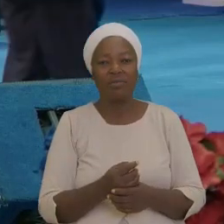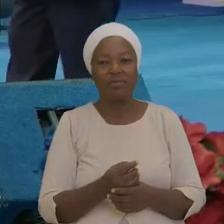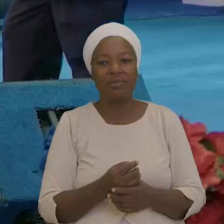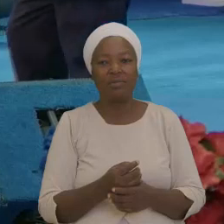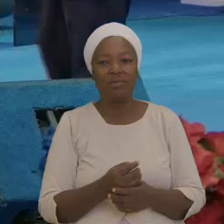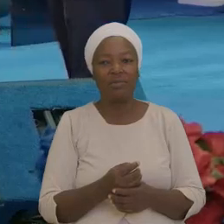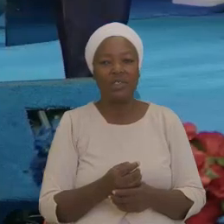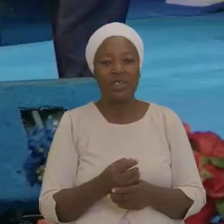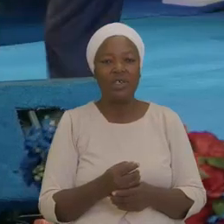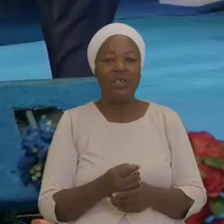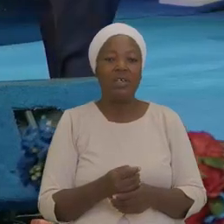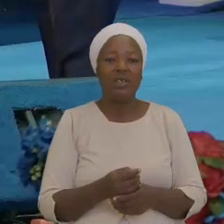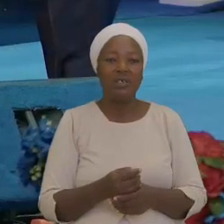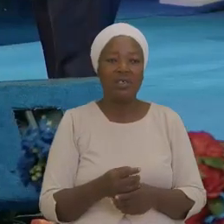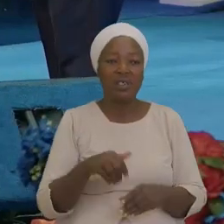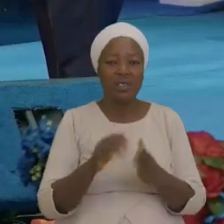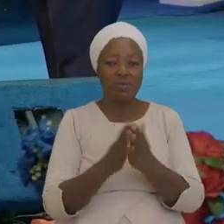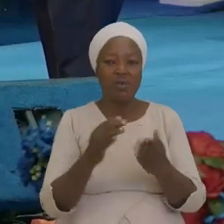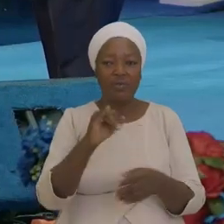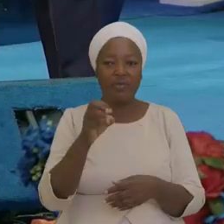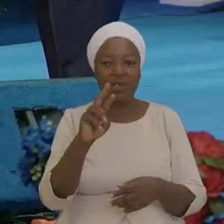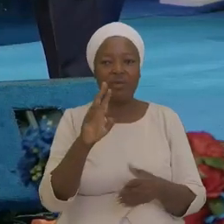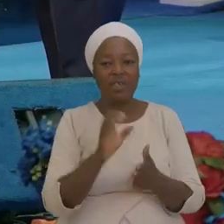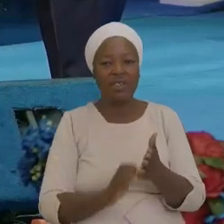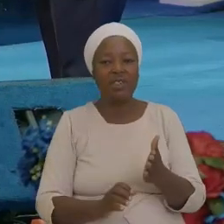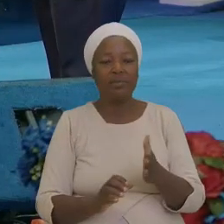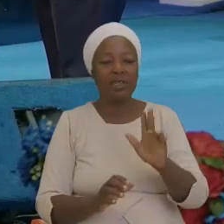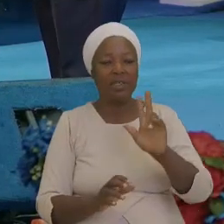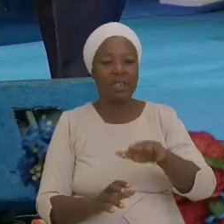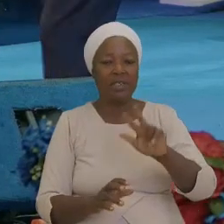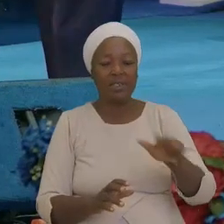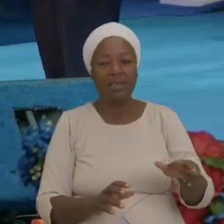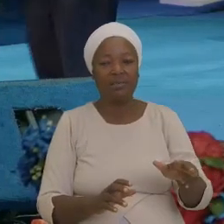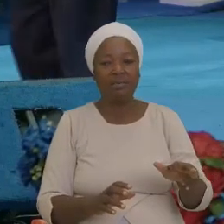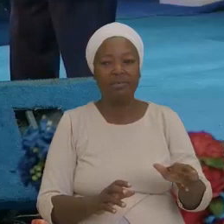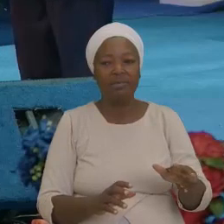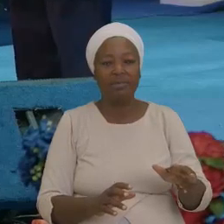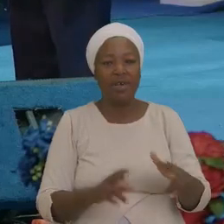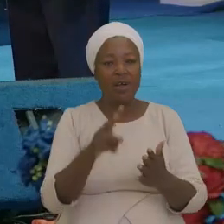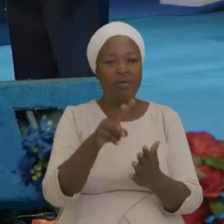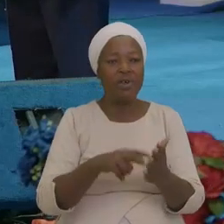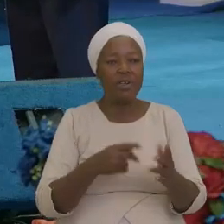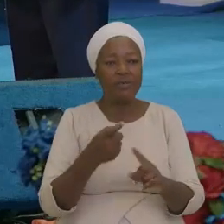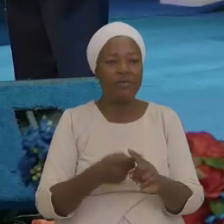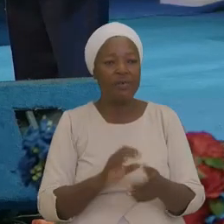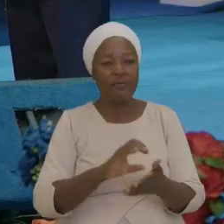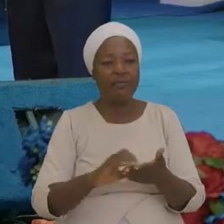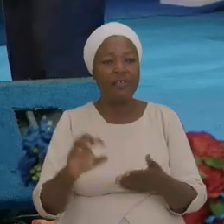Jeremiah tells us in Jeremiah chapter 33, reading here from verse